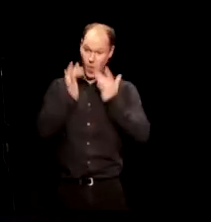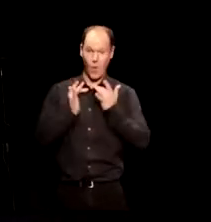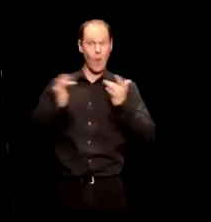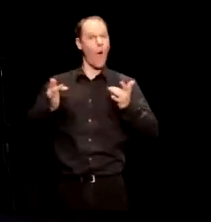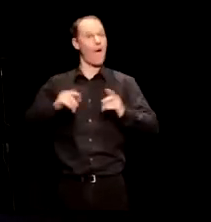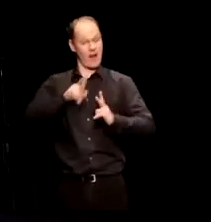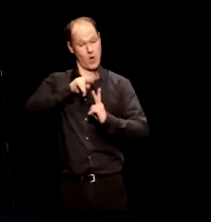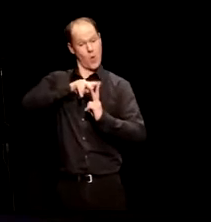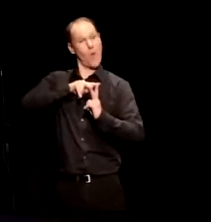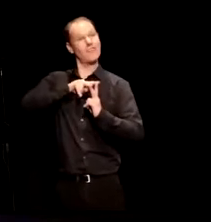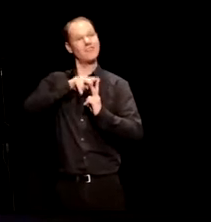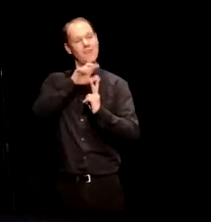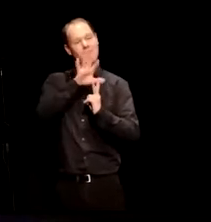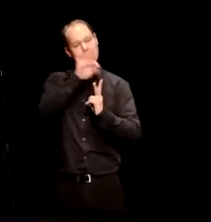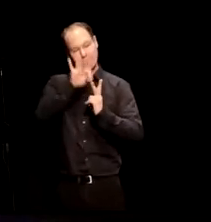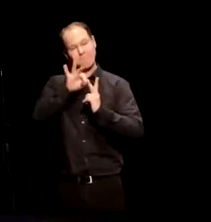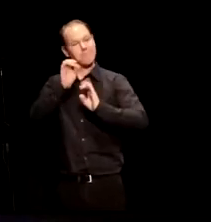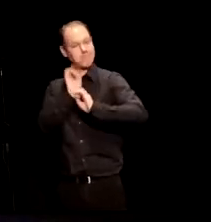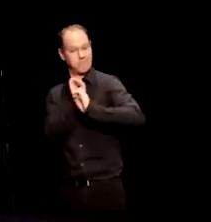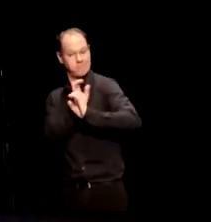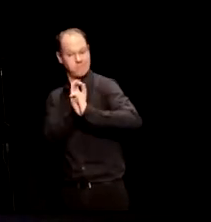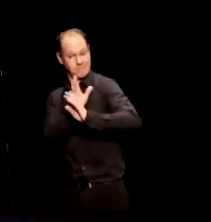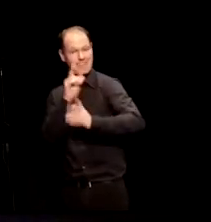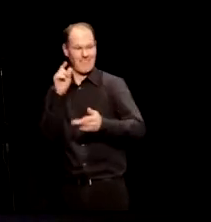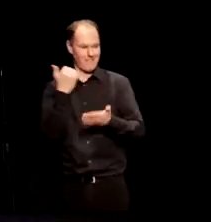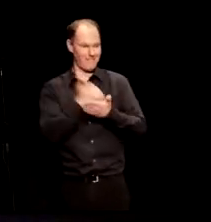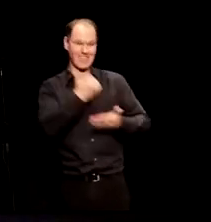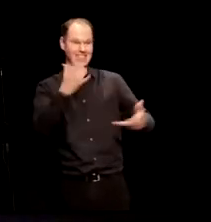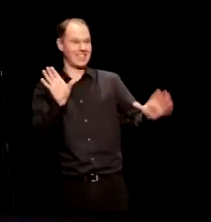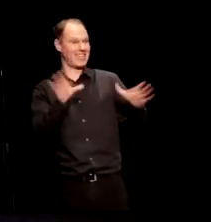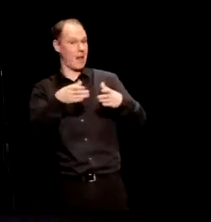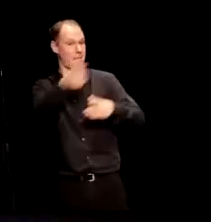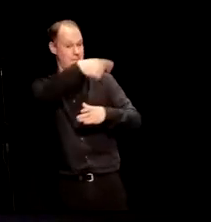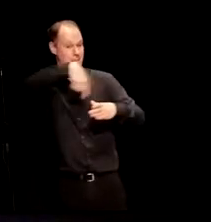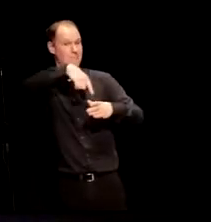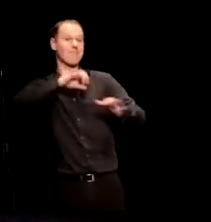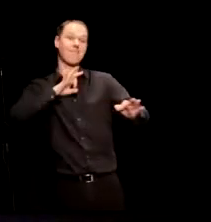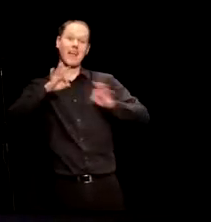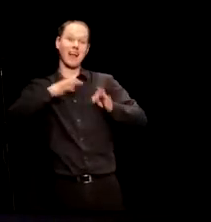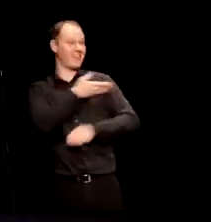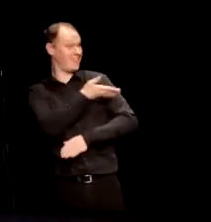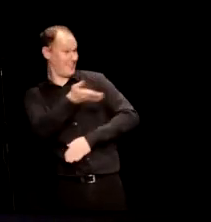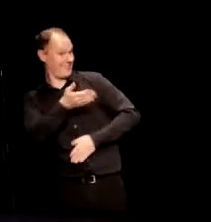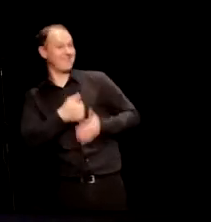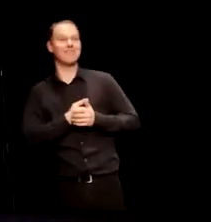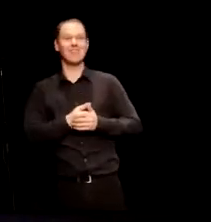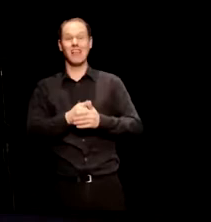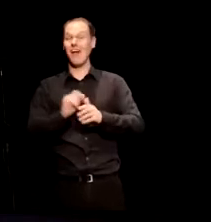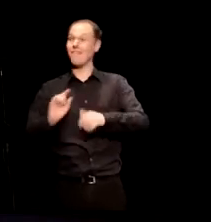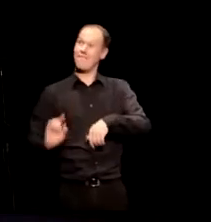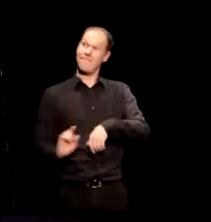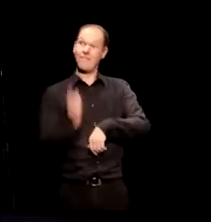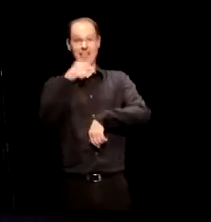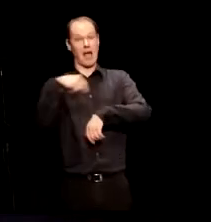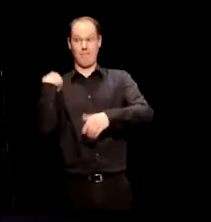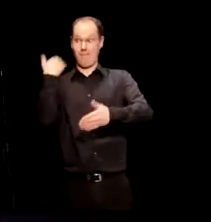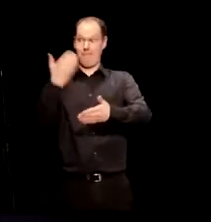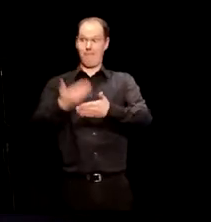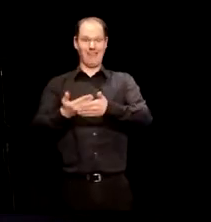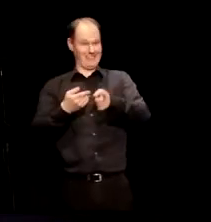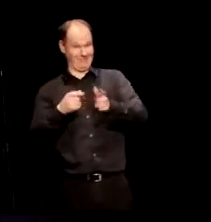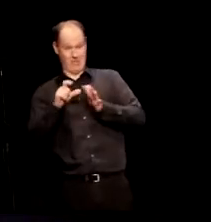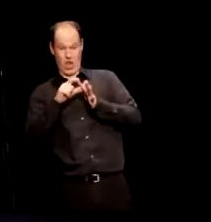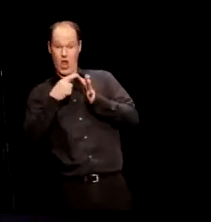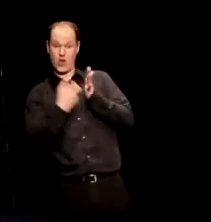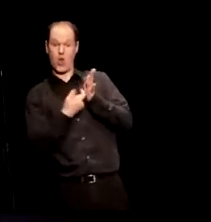pieces of work, extracts from both of them, with this fantastic team of actors. For the first time in a very, very long time, and I know, Dermot, you're saying even kind of in